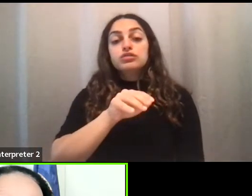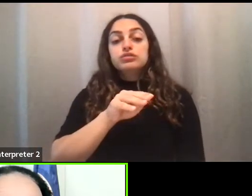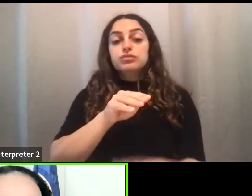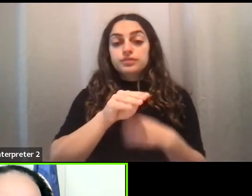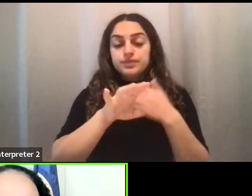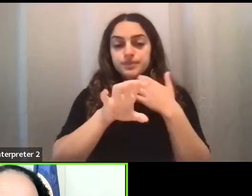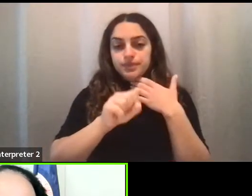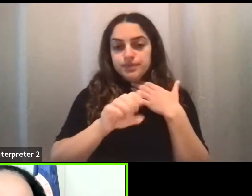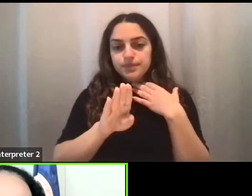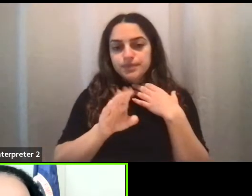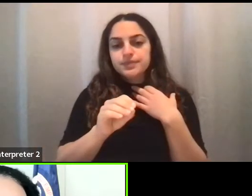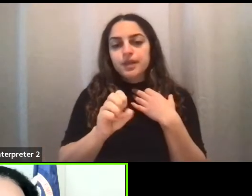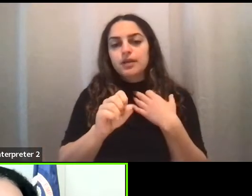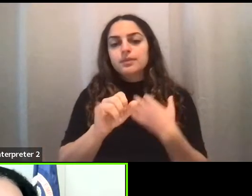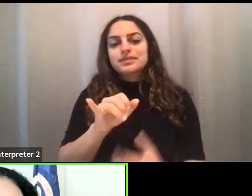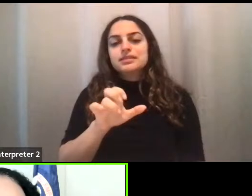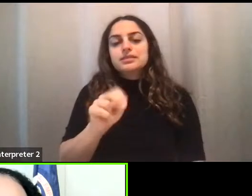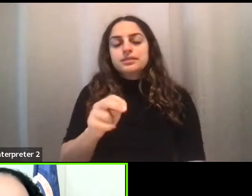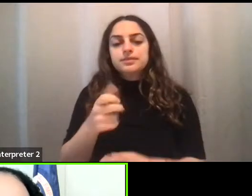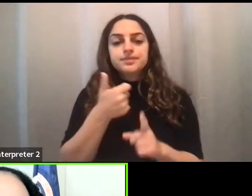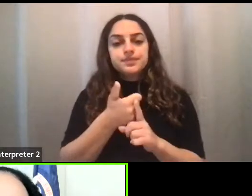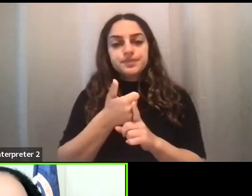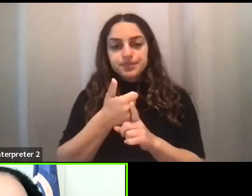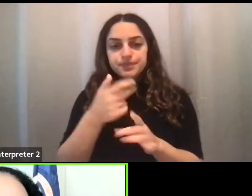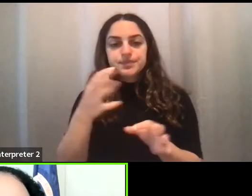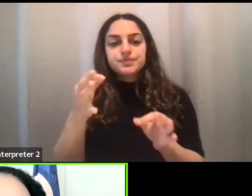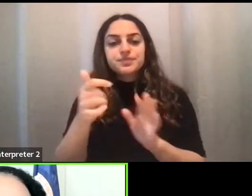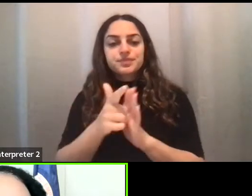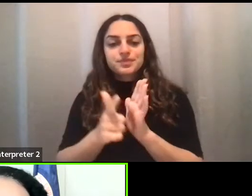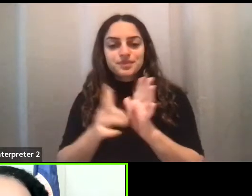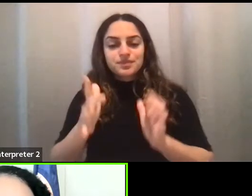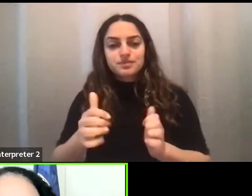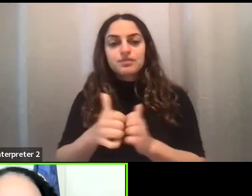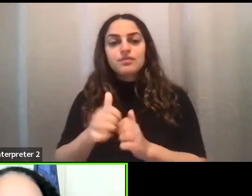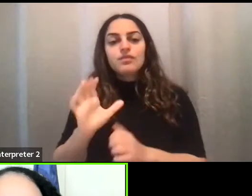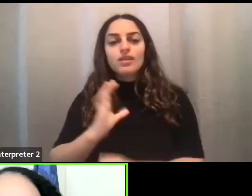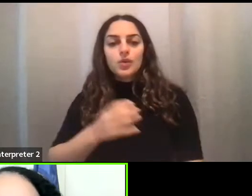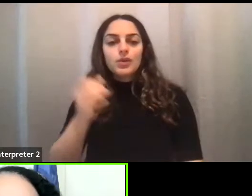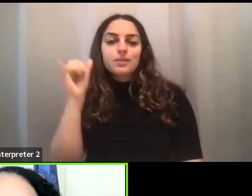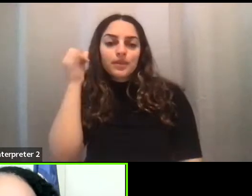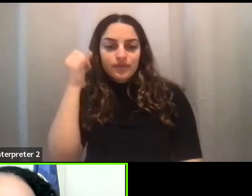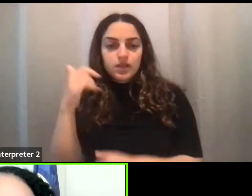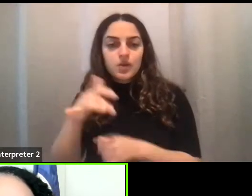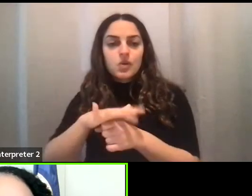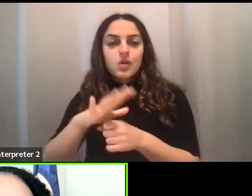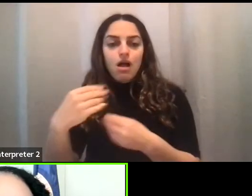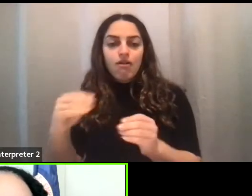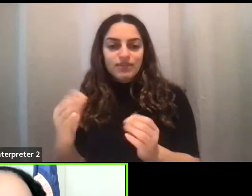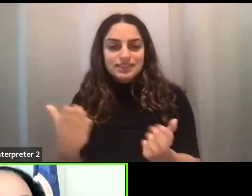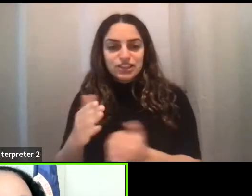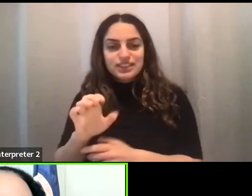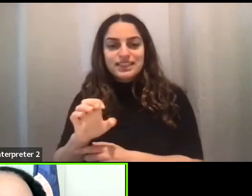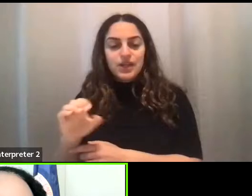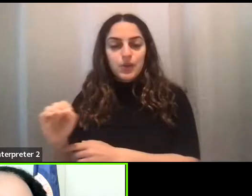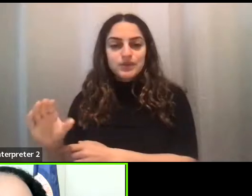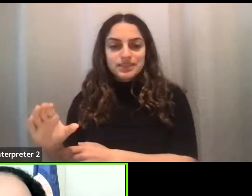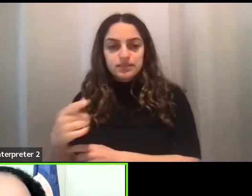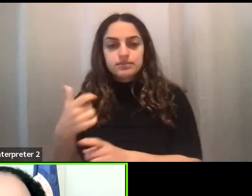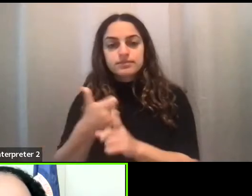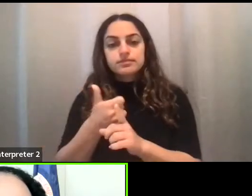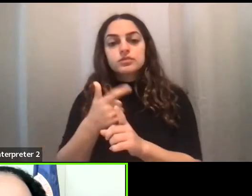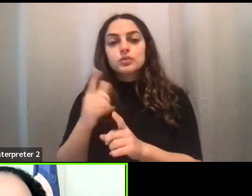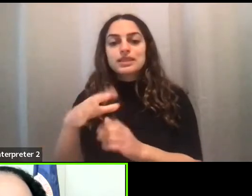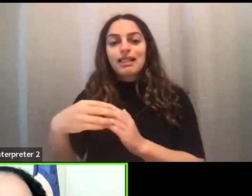bob scene is a trial attorney with our buffalo local office um here at the eeoc he served as a lead